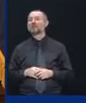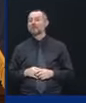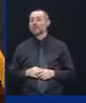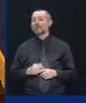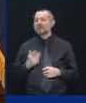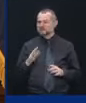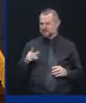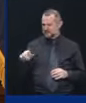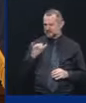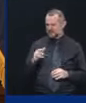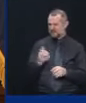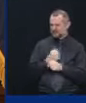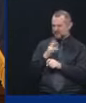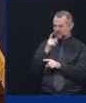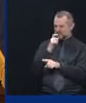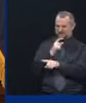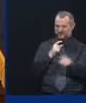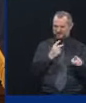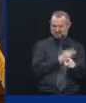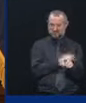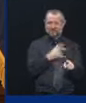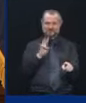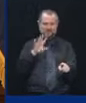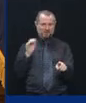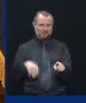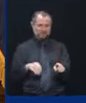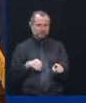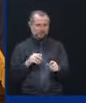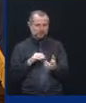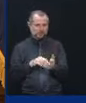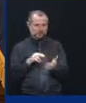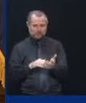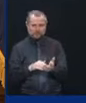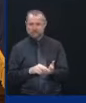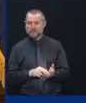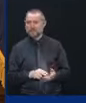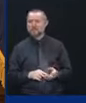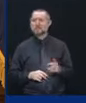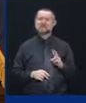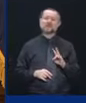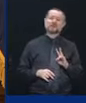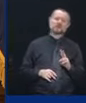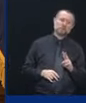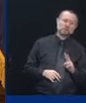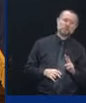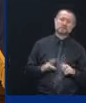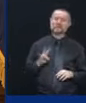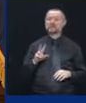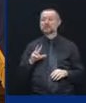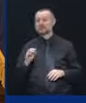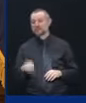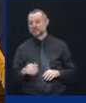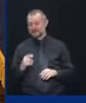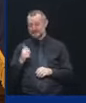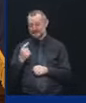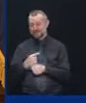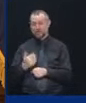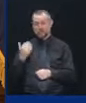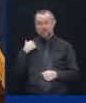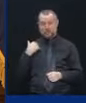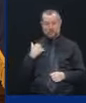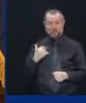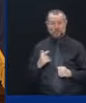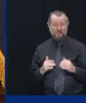the vaccine. We're at 72, 73. About 10 days ago. I don't see that